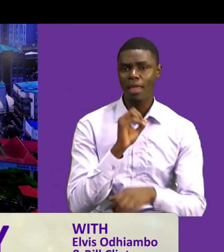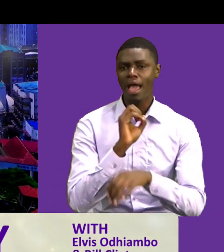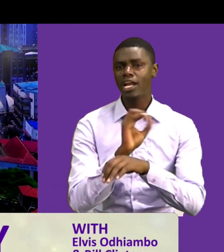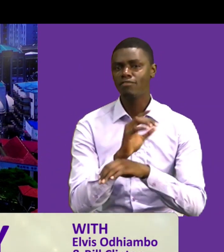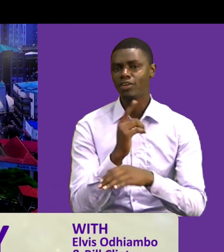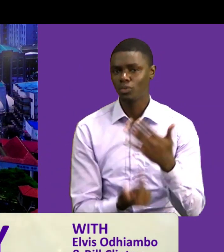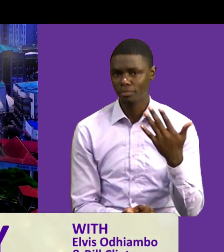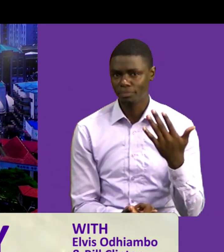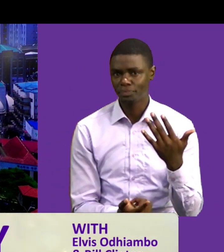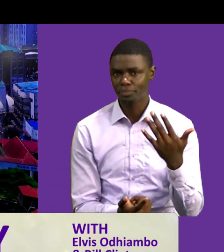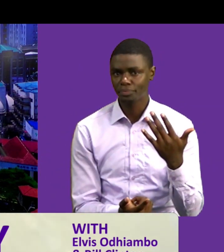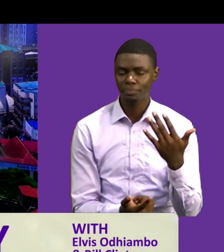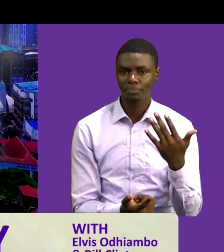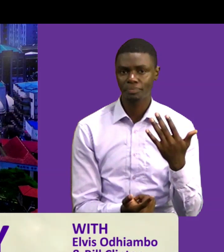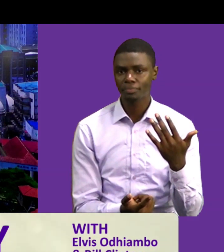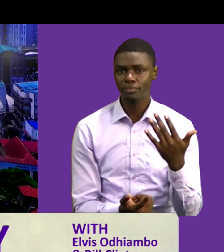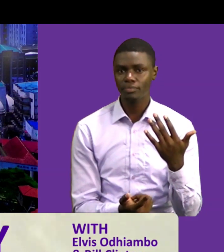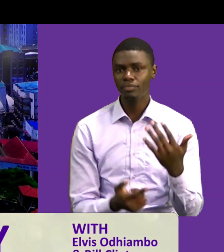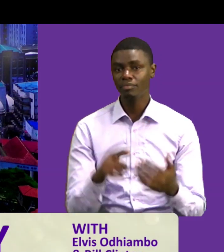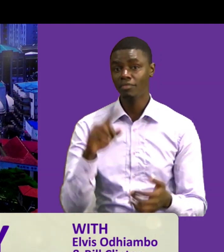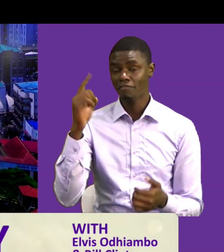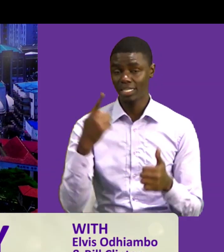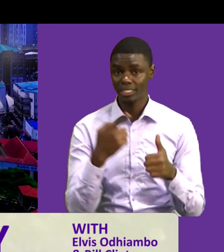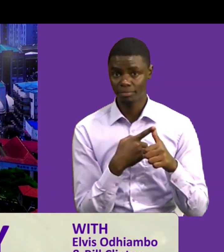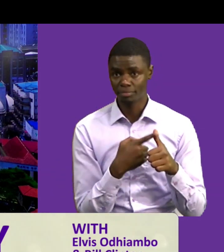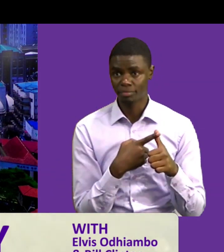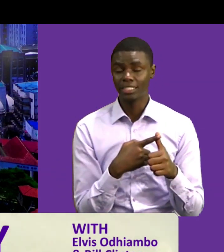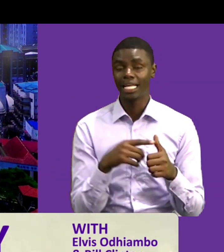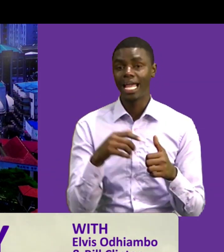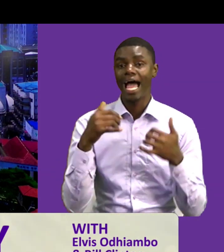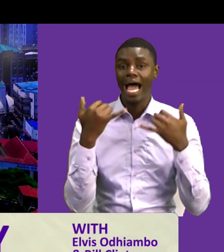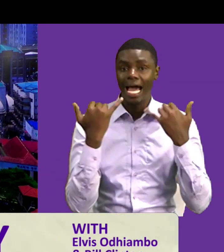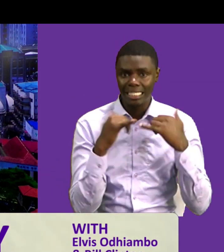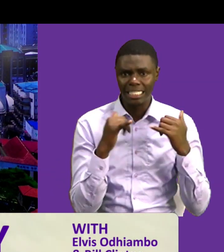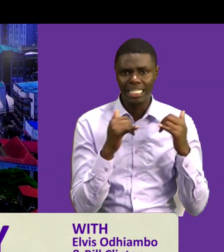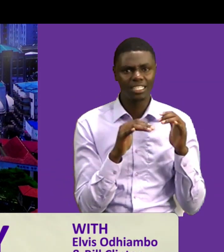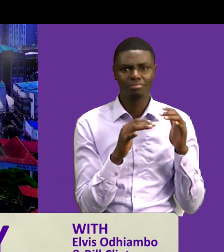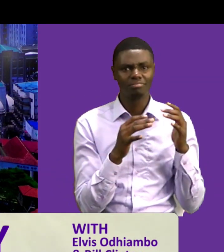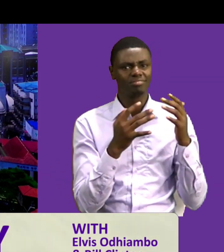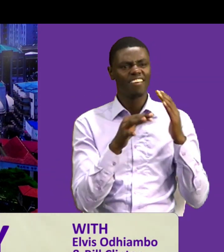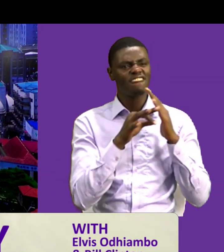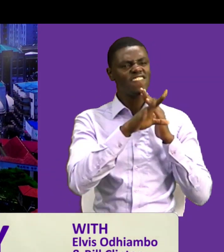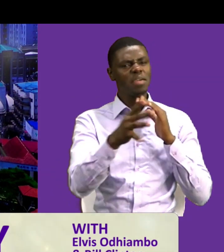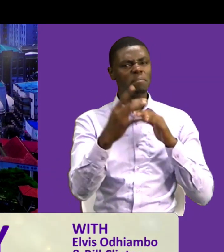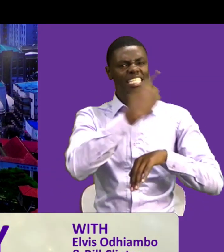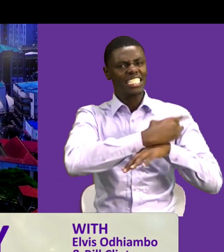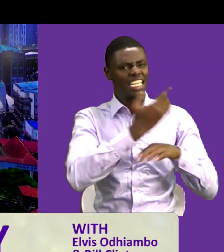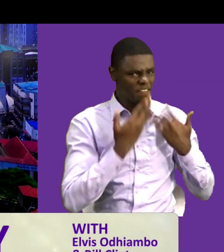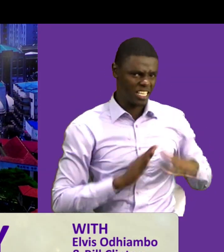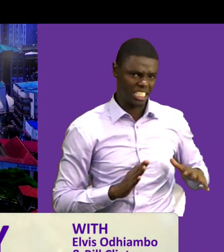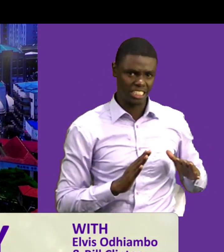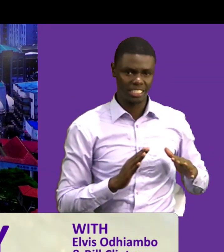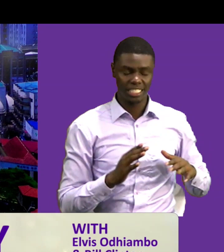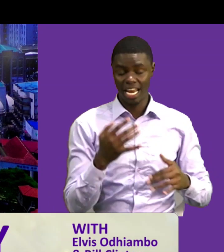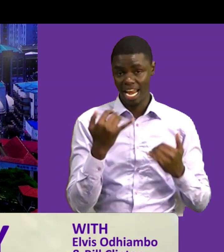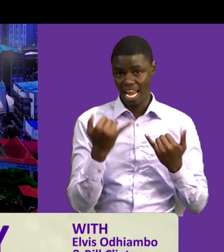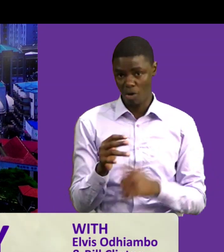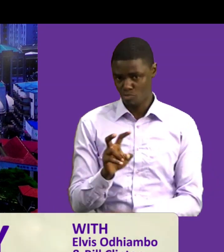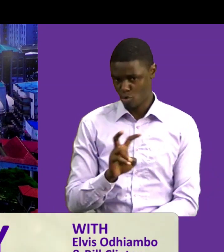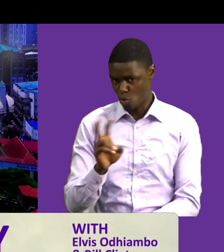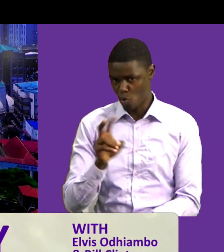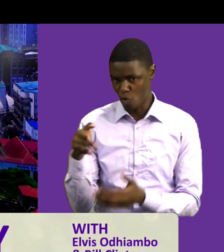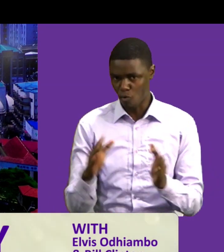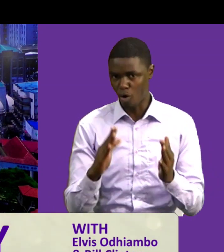advise that first of all, Algeria glorious days are over. Then they should look for a